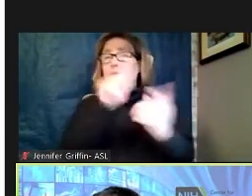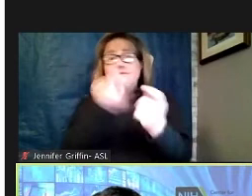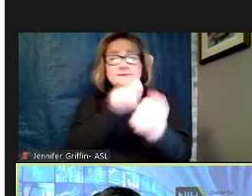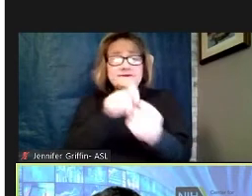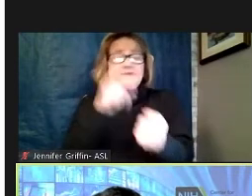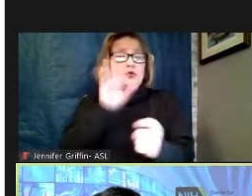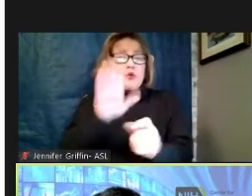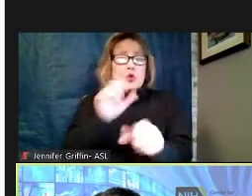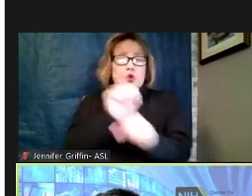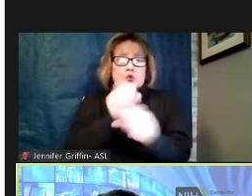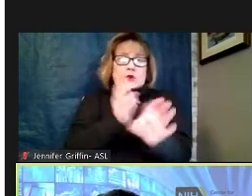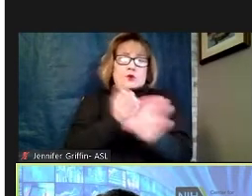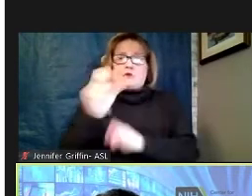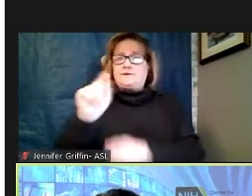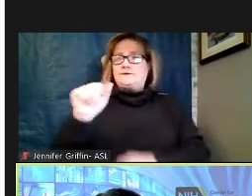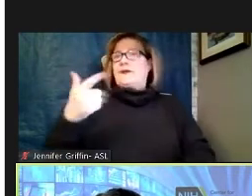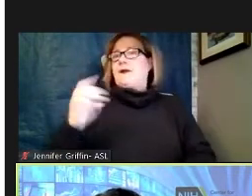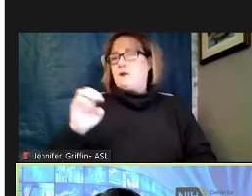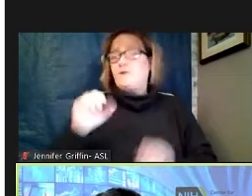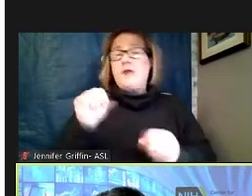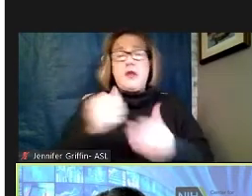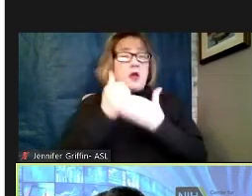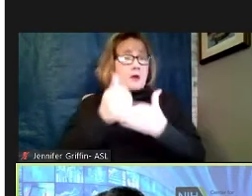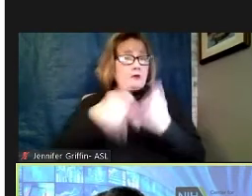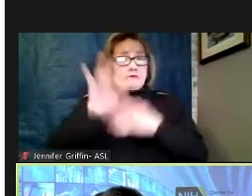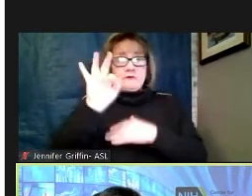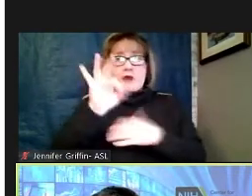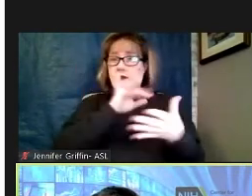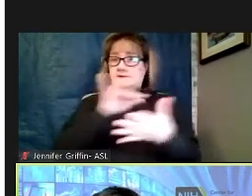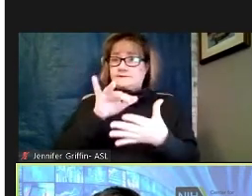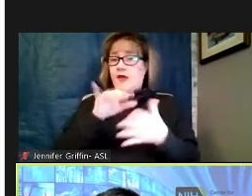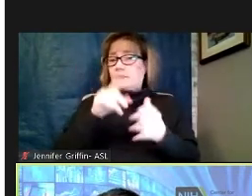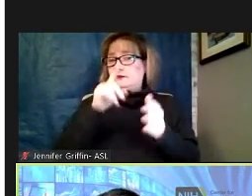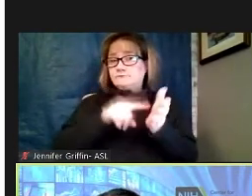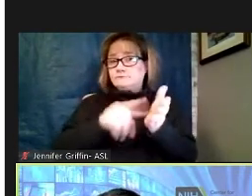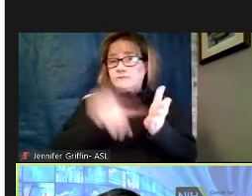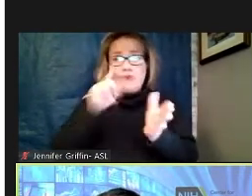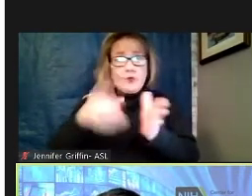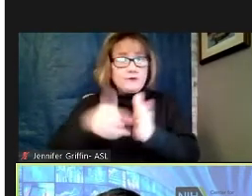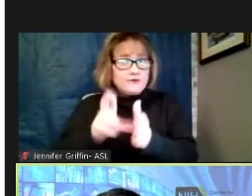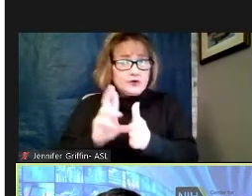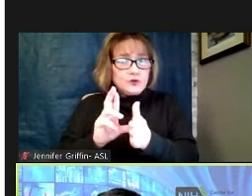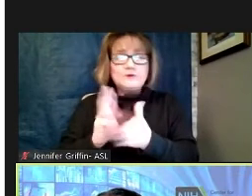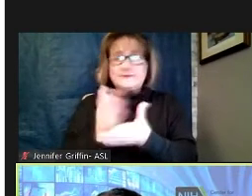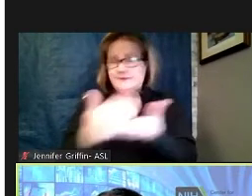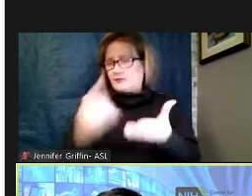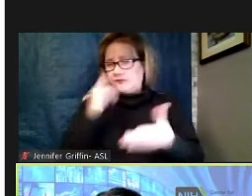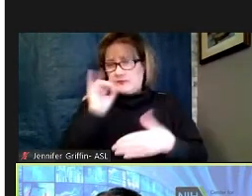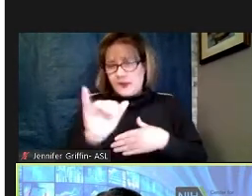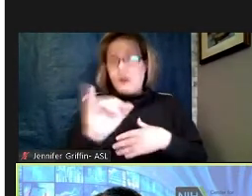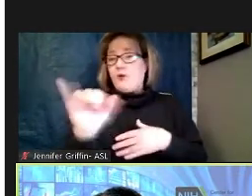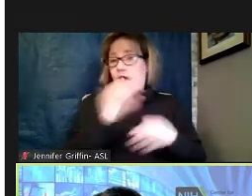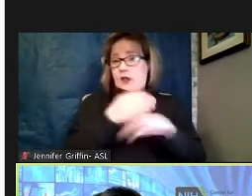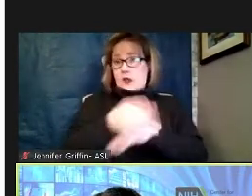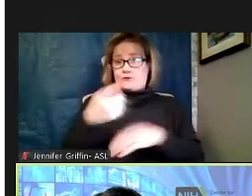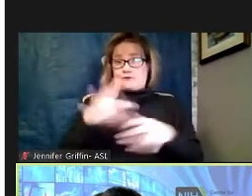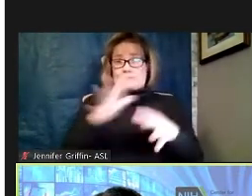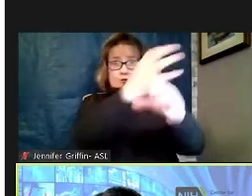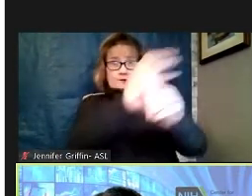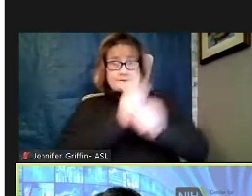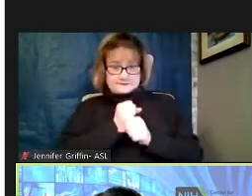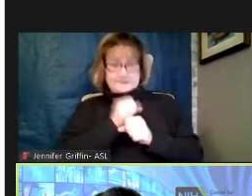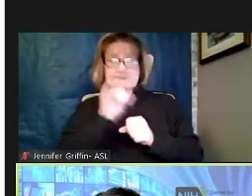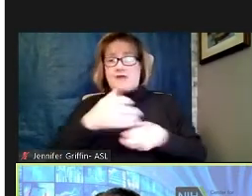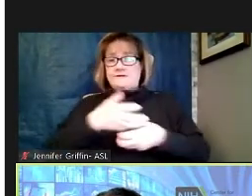your career stage. They can help you find a study section for review. And they also, after you've received that